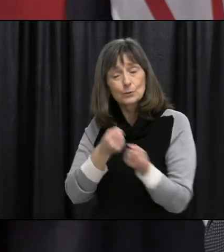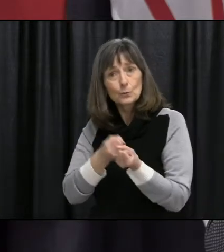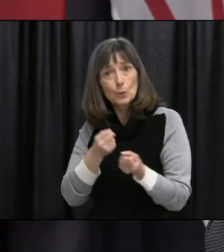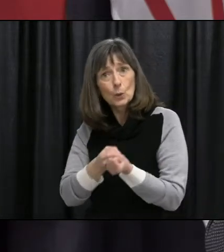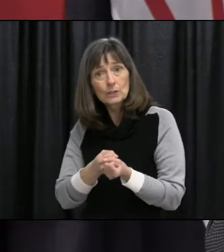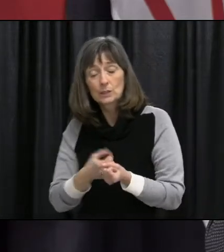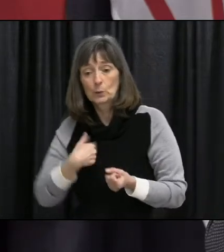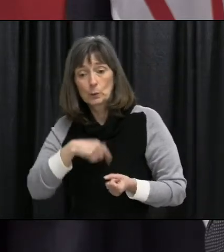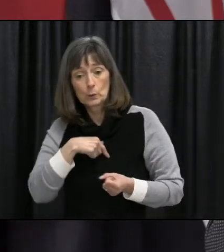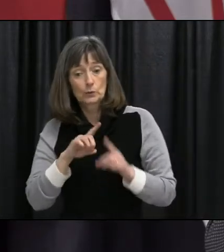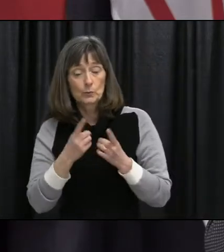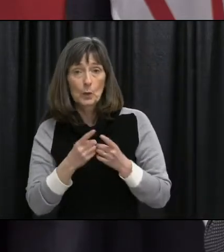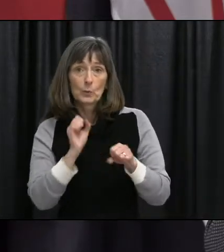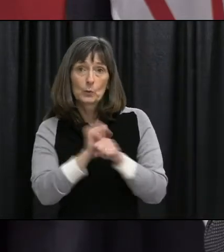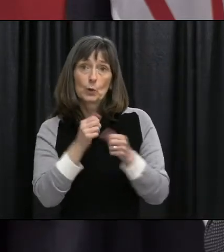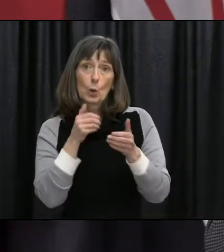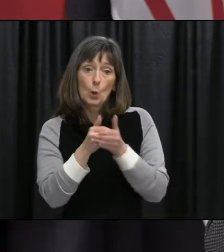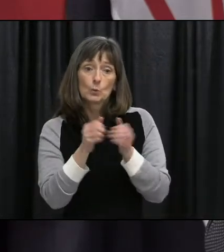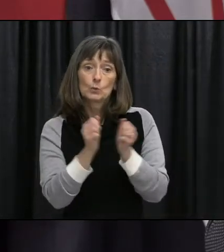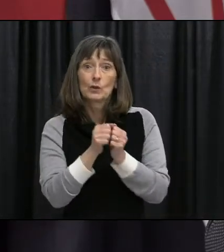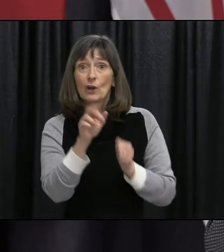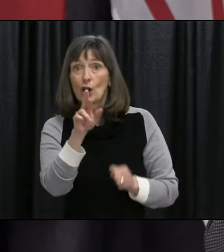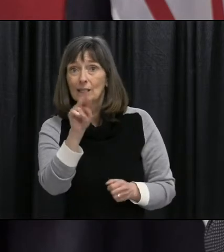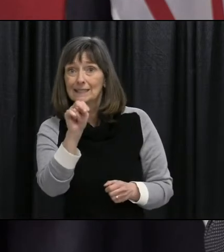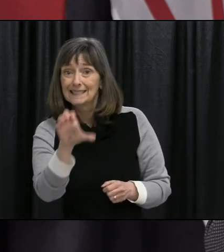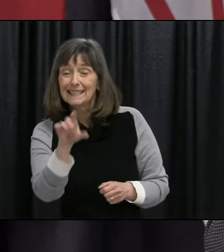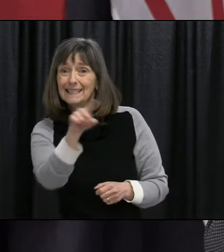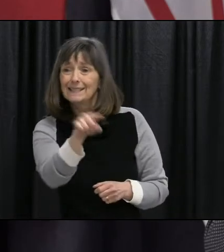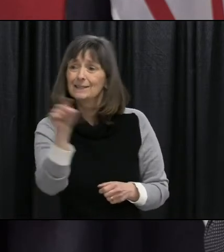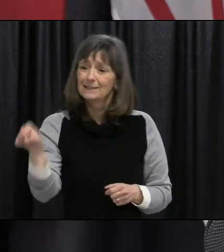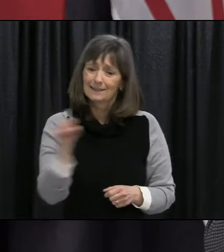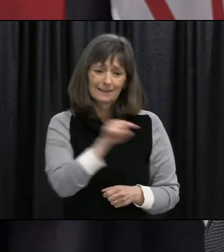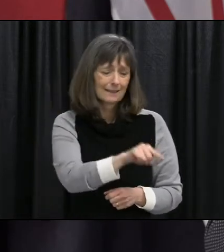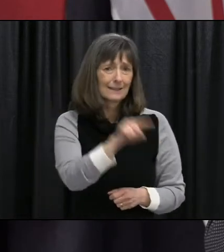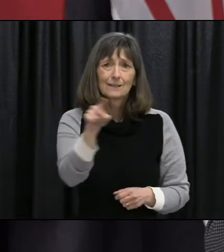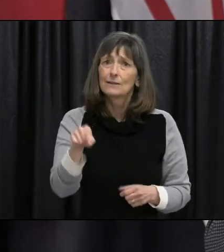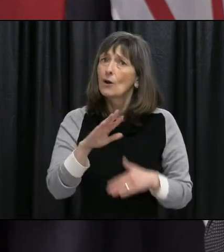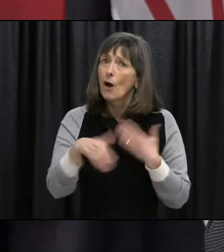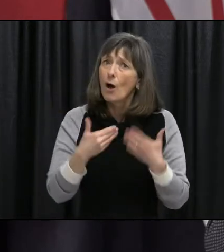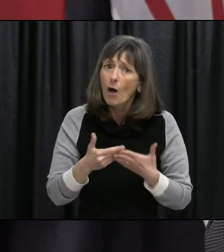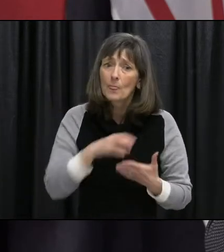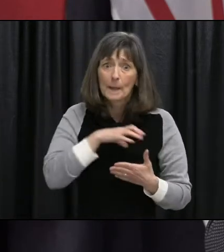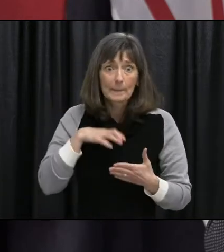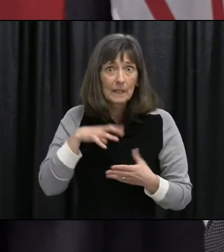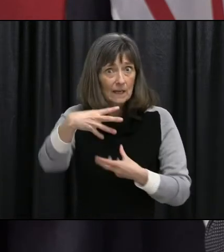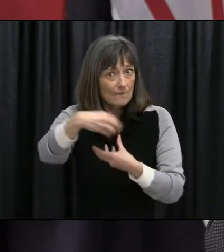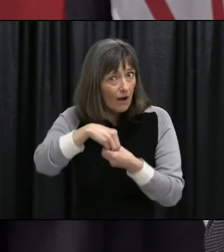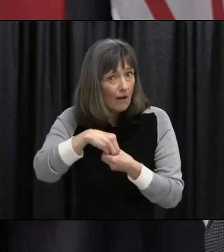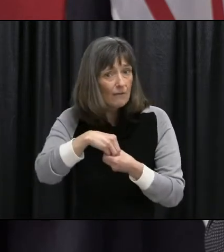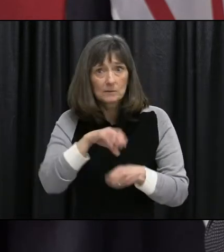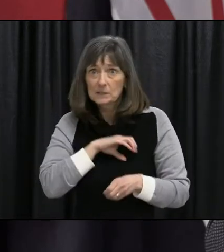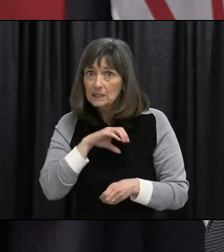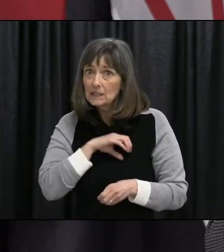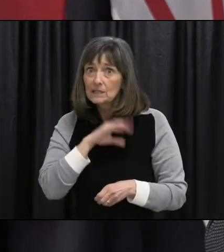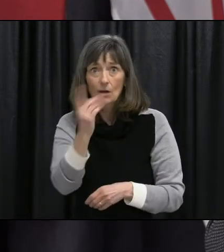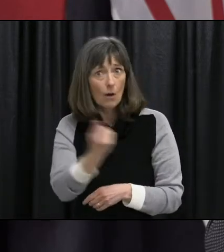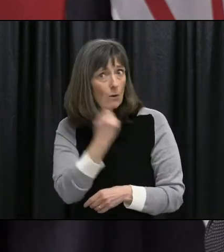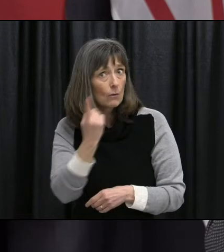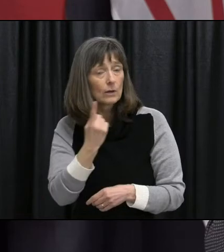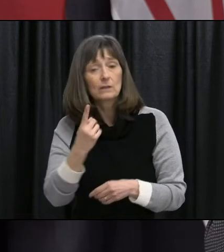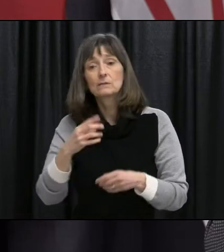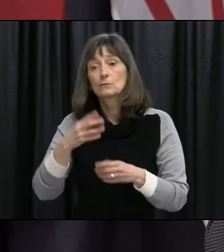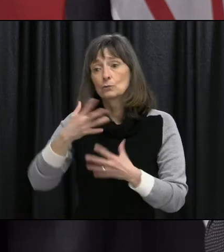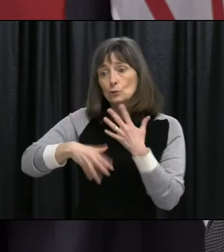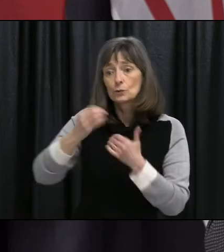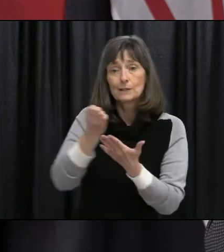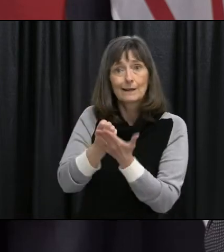very closely. This is a policy-driven department right now. They participate on all the committees that we would see within government on decisions around